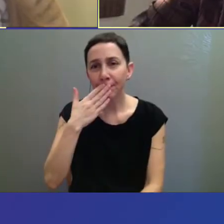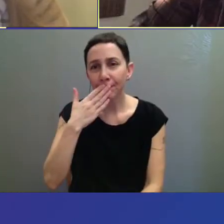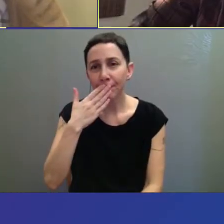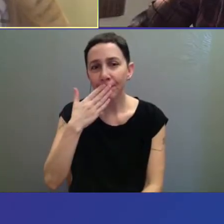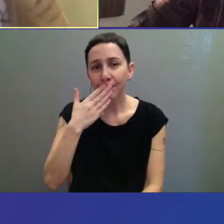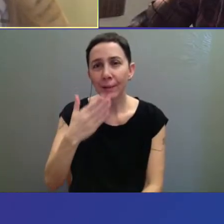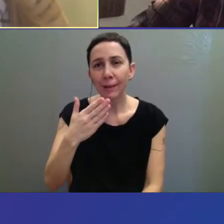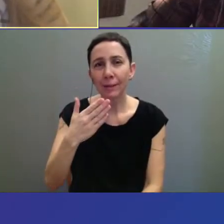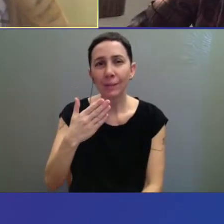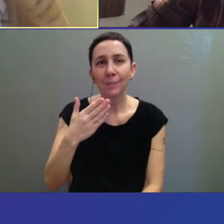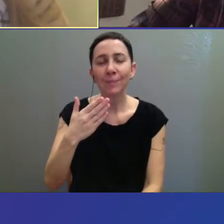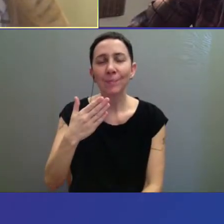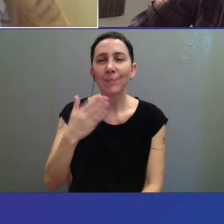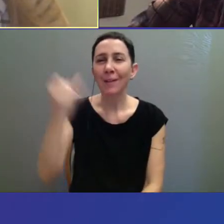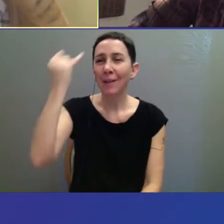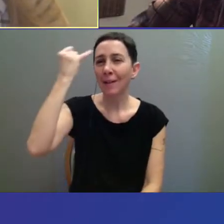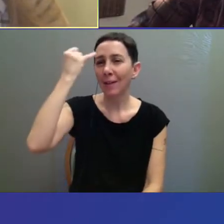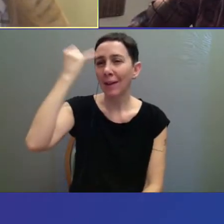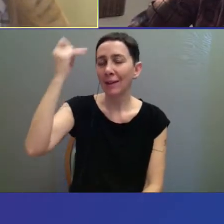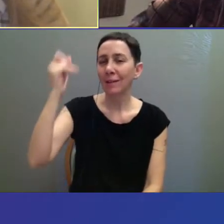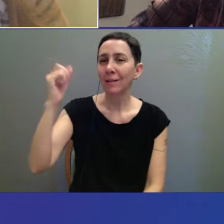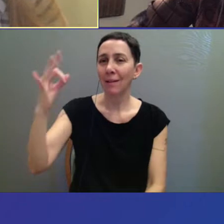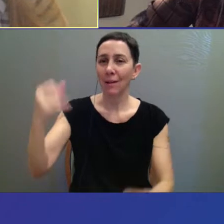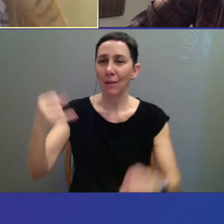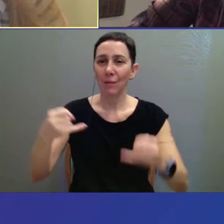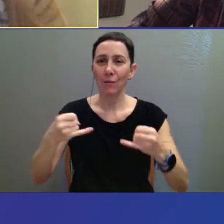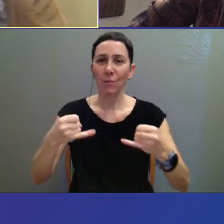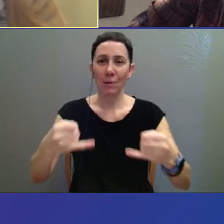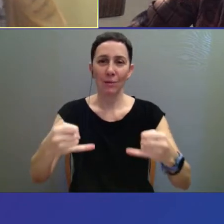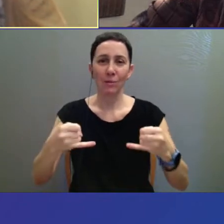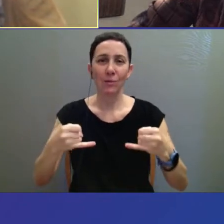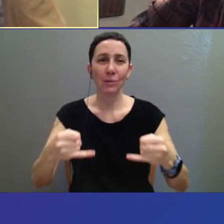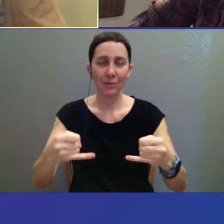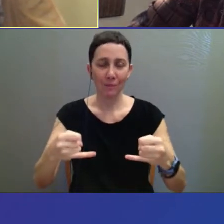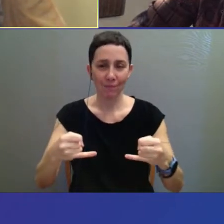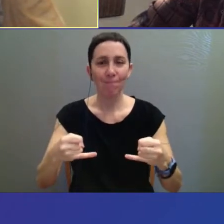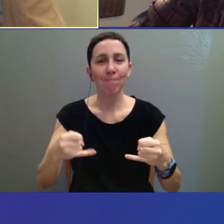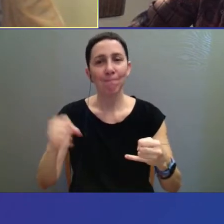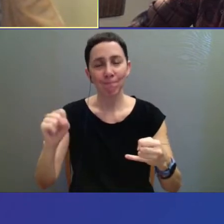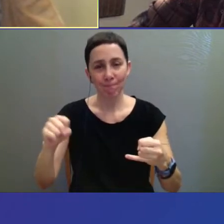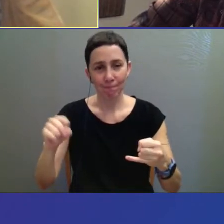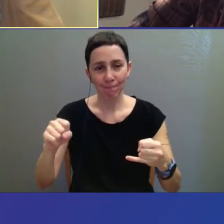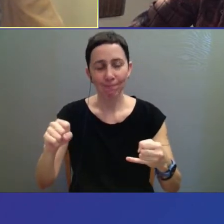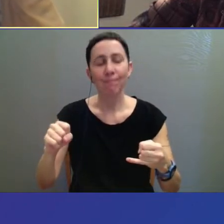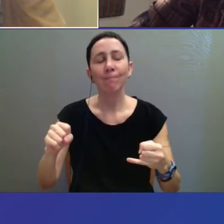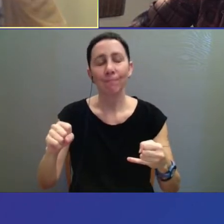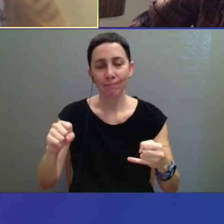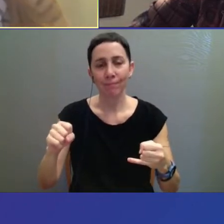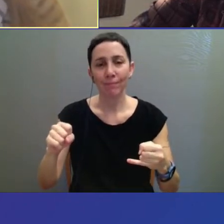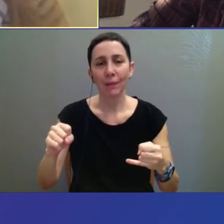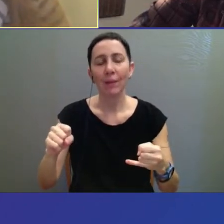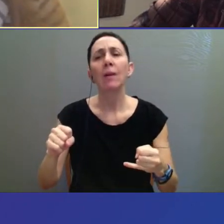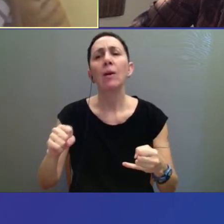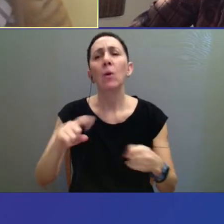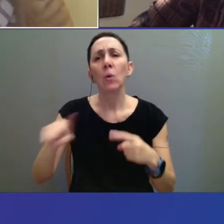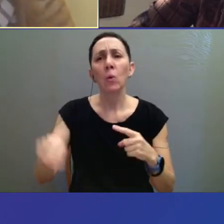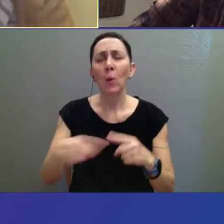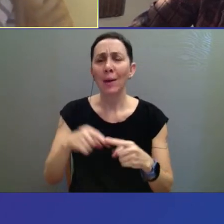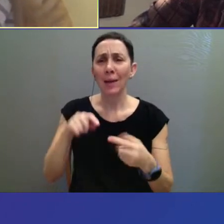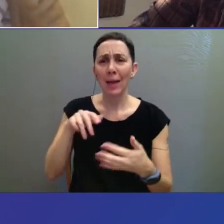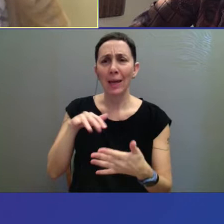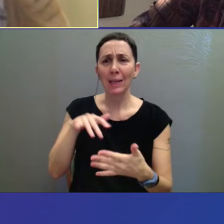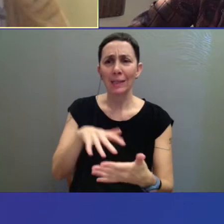boundaries has kind of come through the study of the history of the art form that I